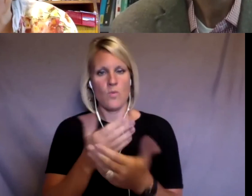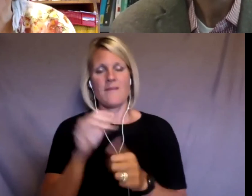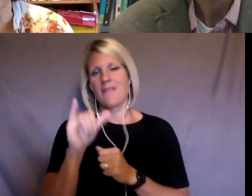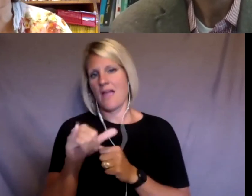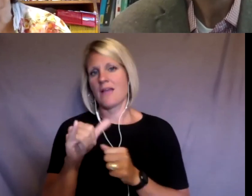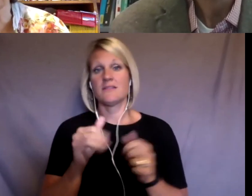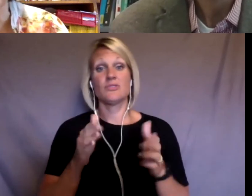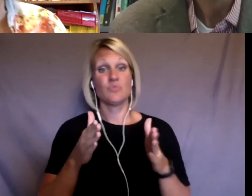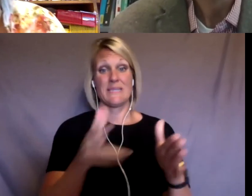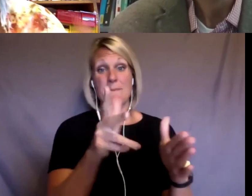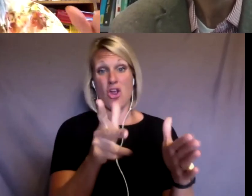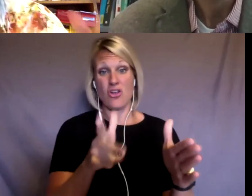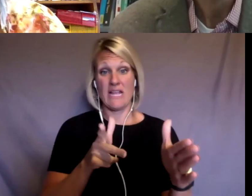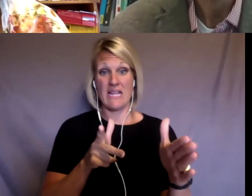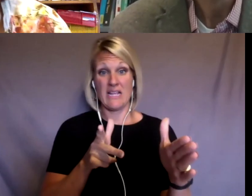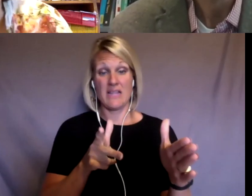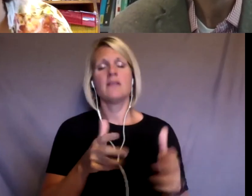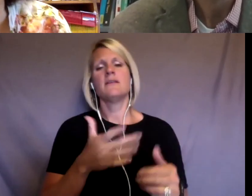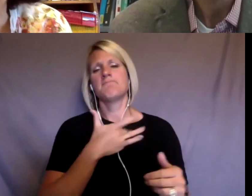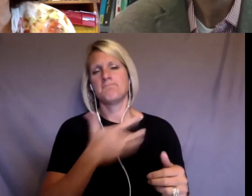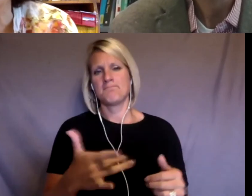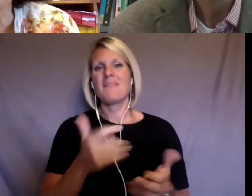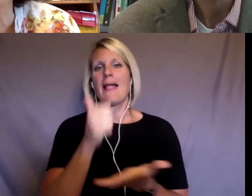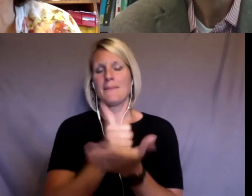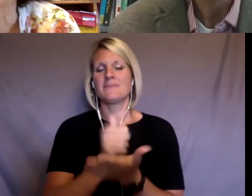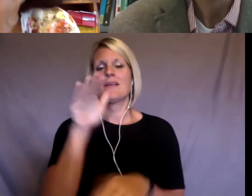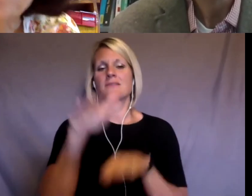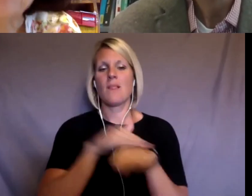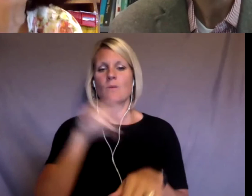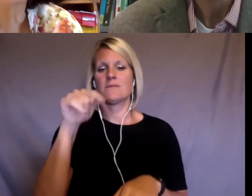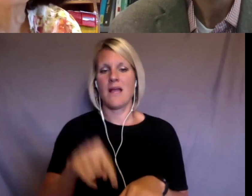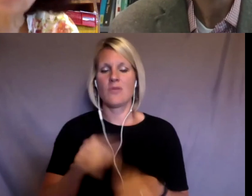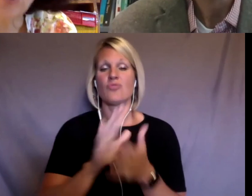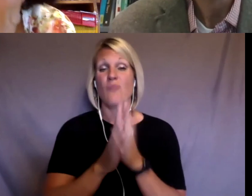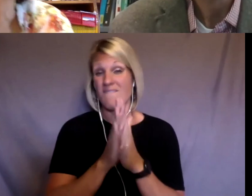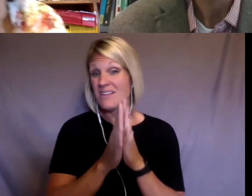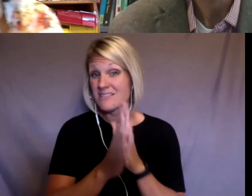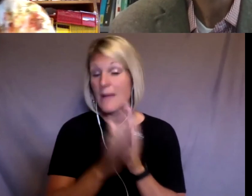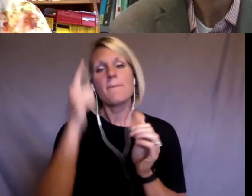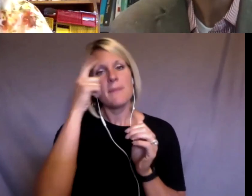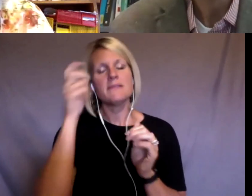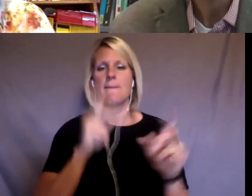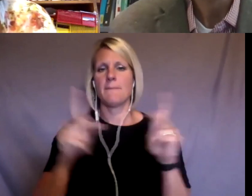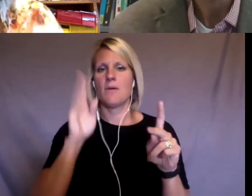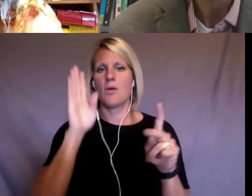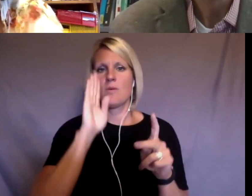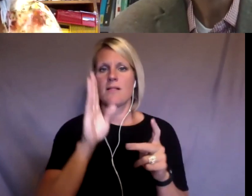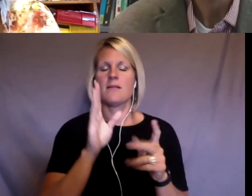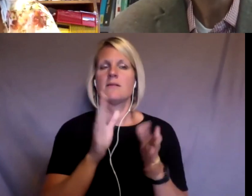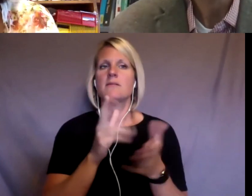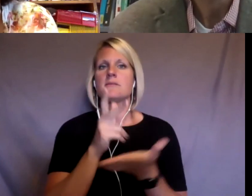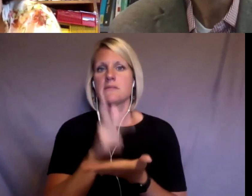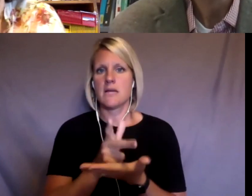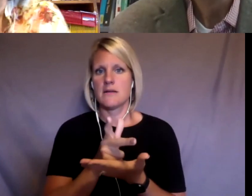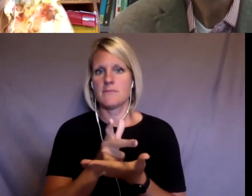street parking usually helps slow down traffic because people stop, park, etc.